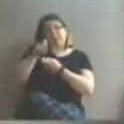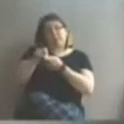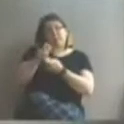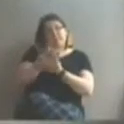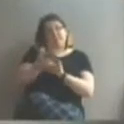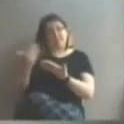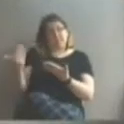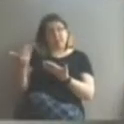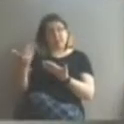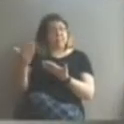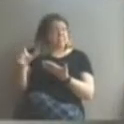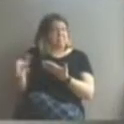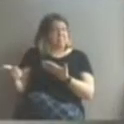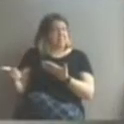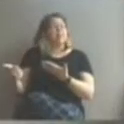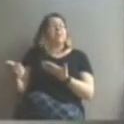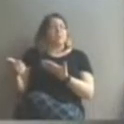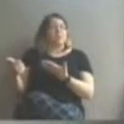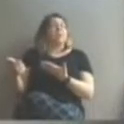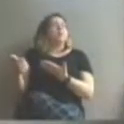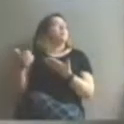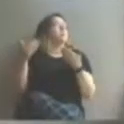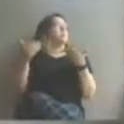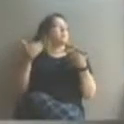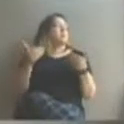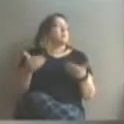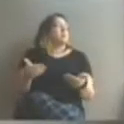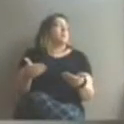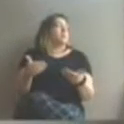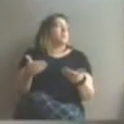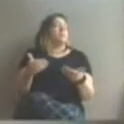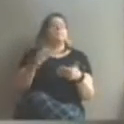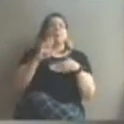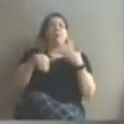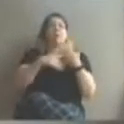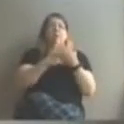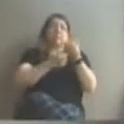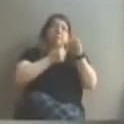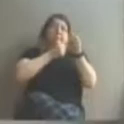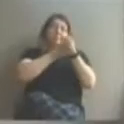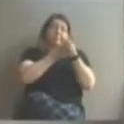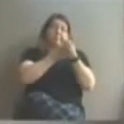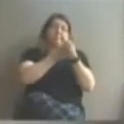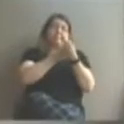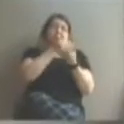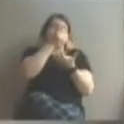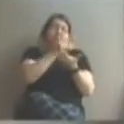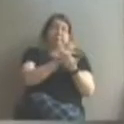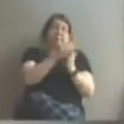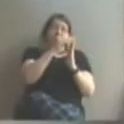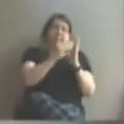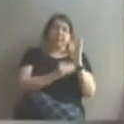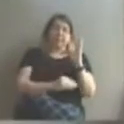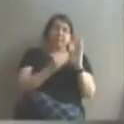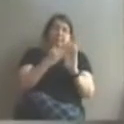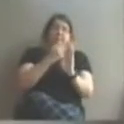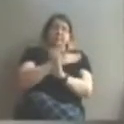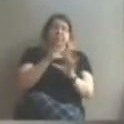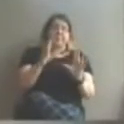else? All right, so let's go ahead and all those in favor of approving the previous meeting's